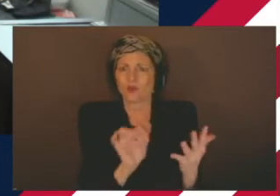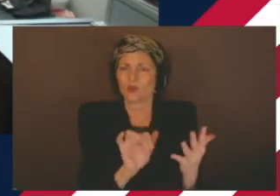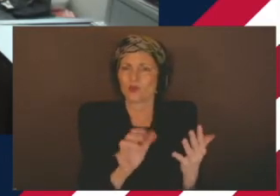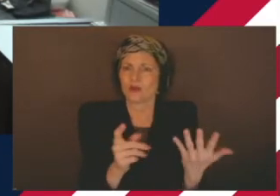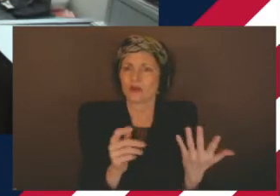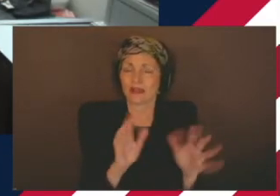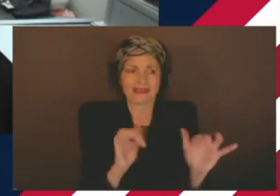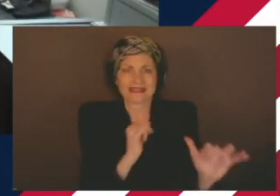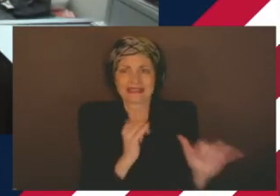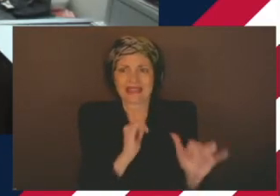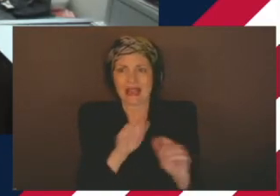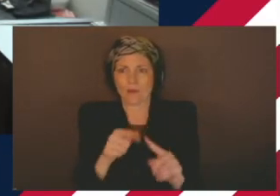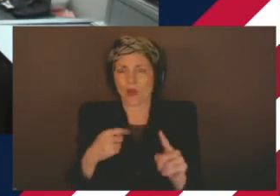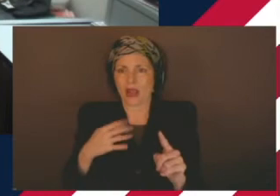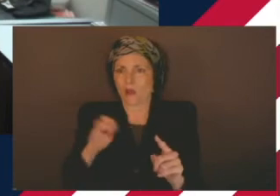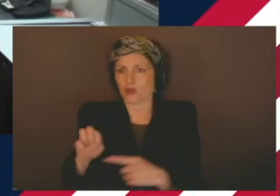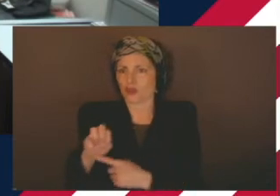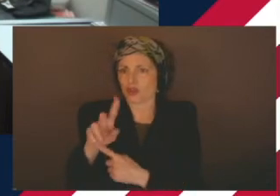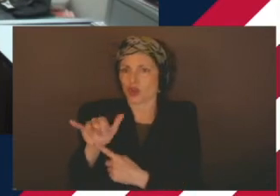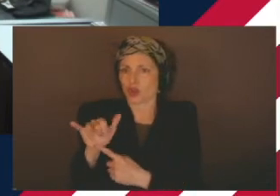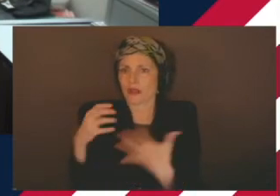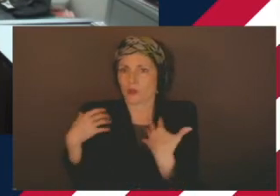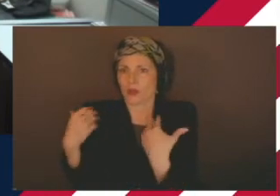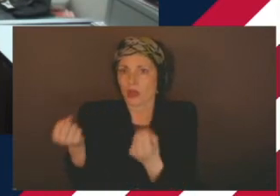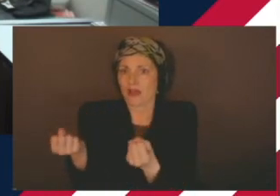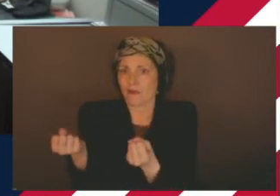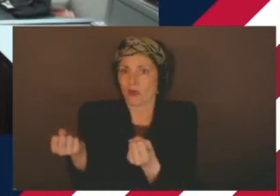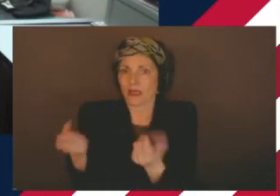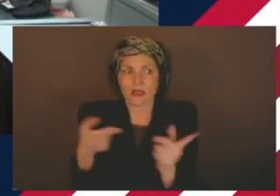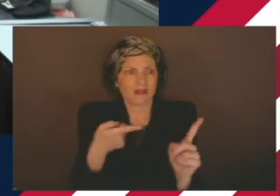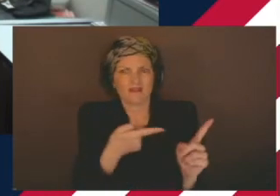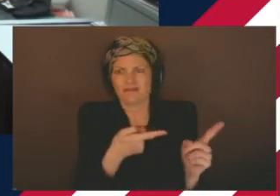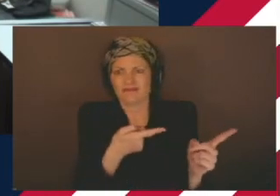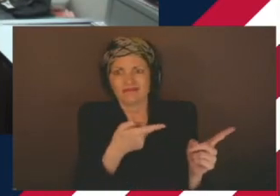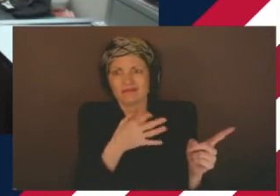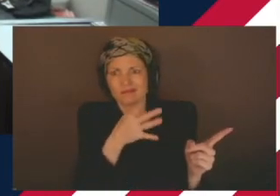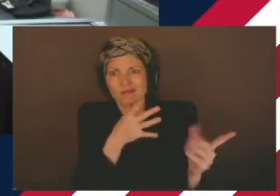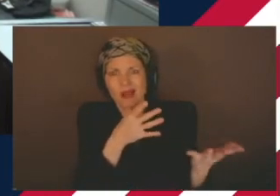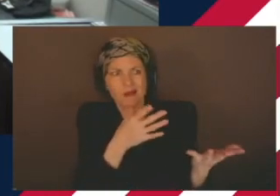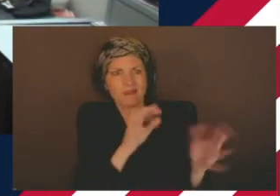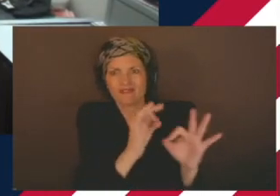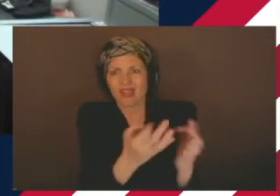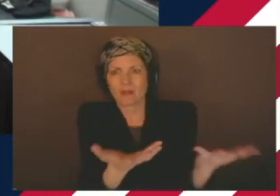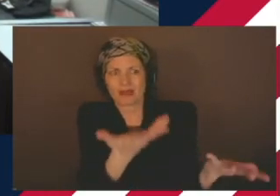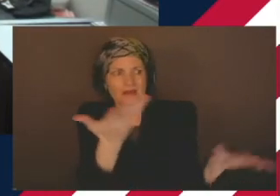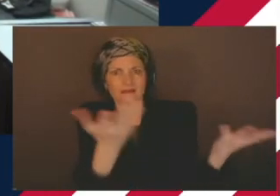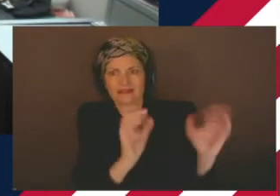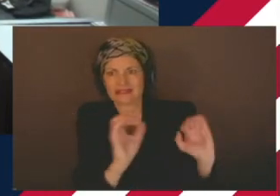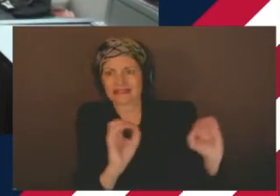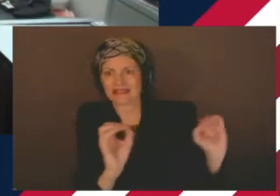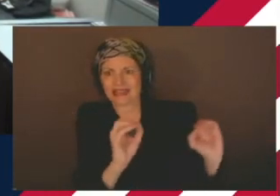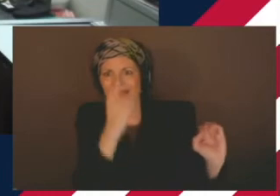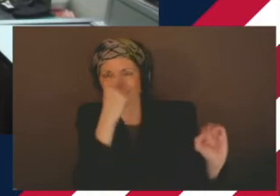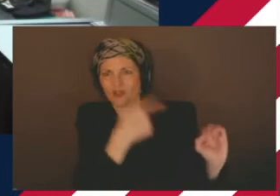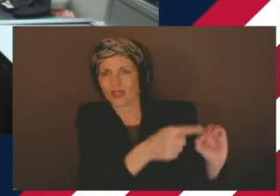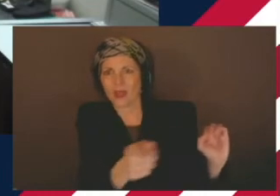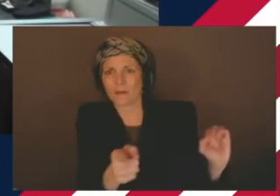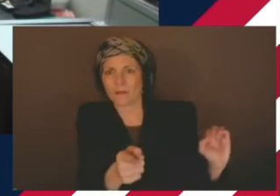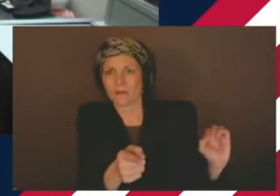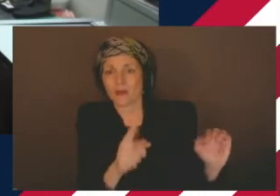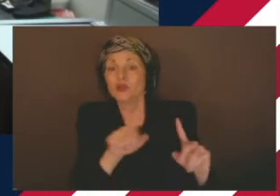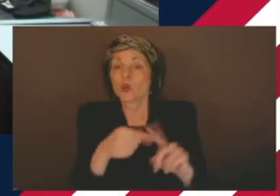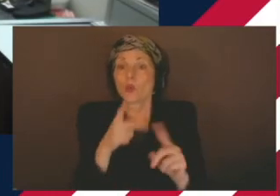early recovery, and that was not available to her on a qualified basis. So when we address substance use disorder,